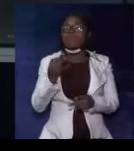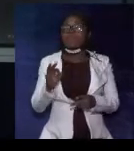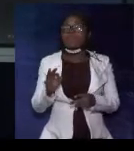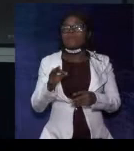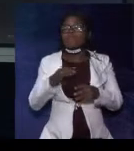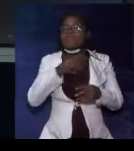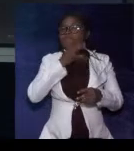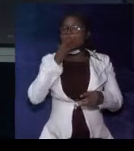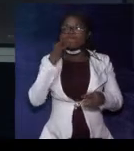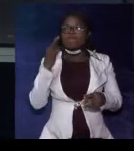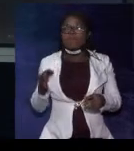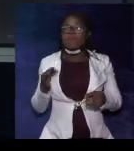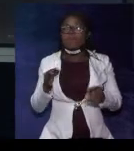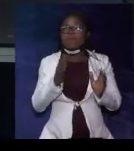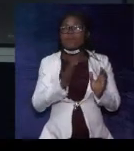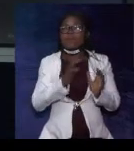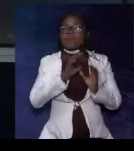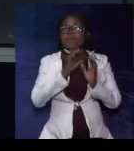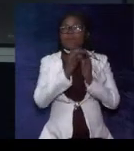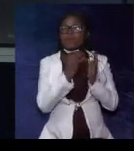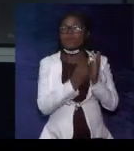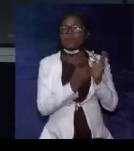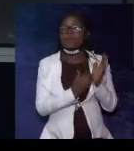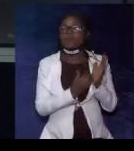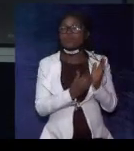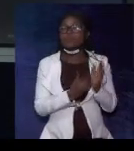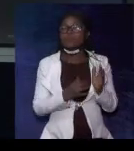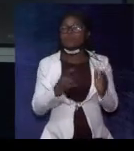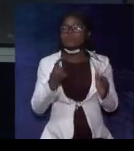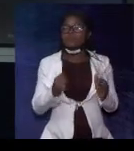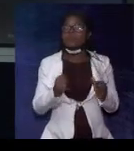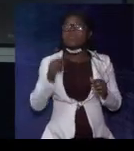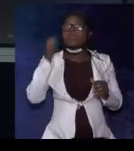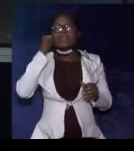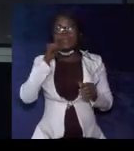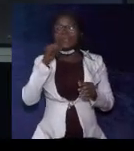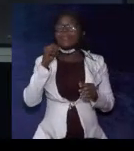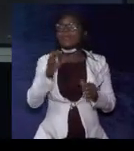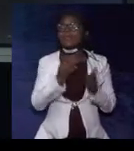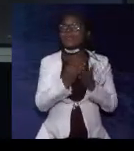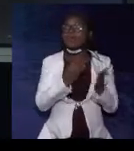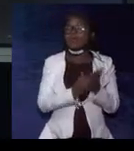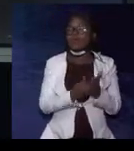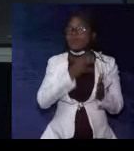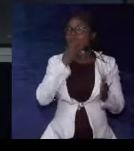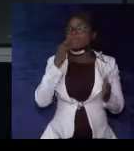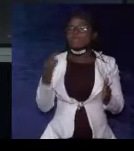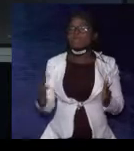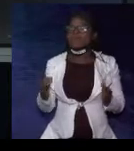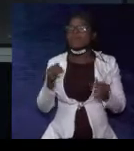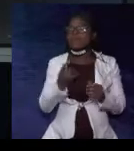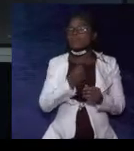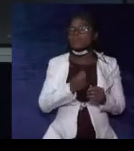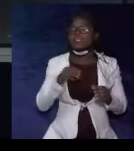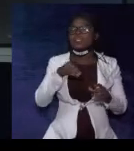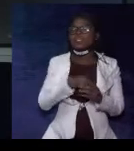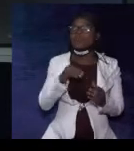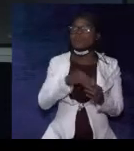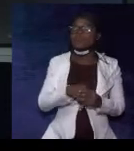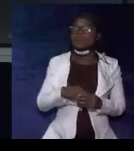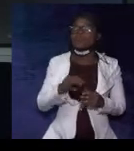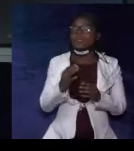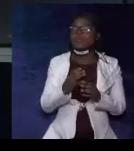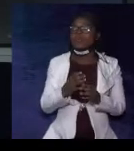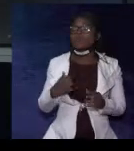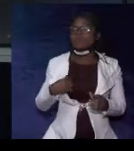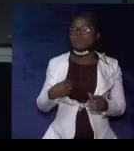farm record, farm inventory, input record, production record, sales record, farm expenditure record, and